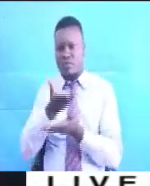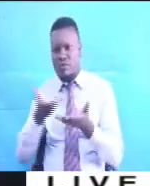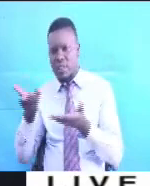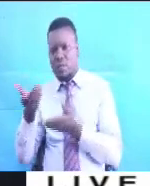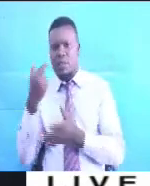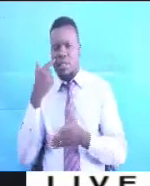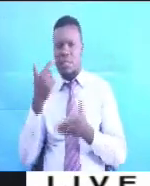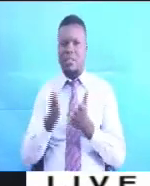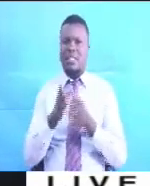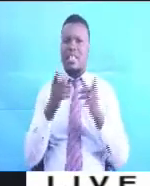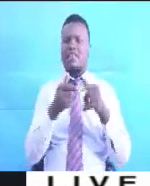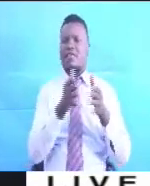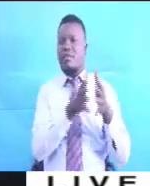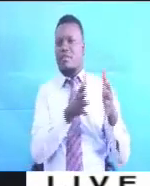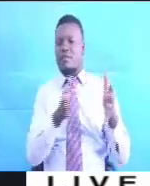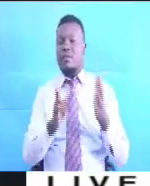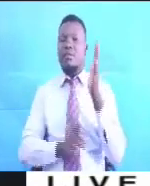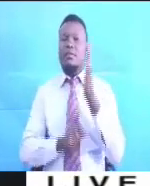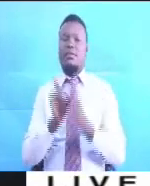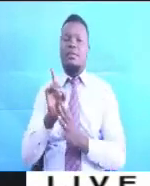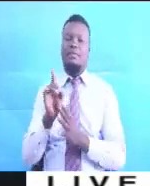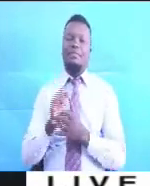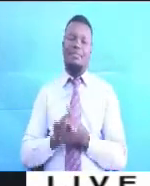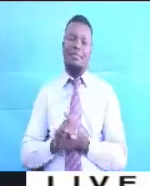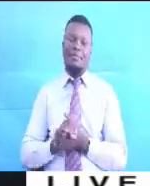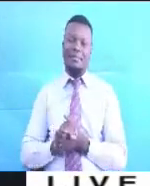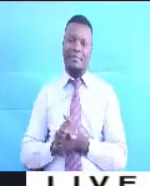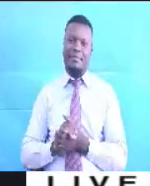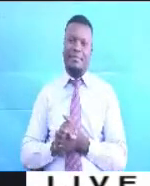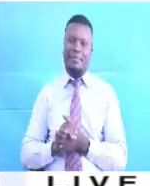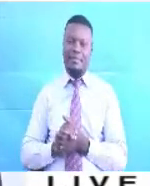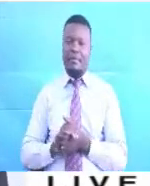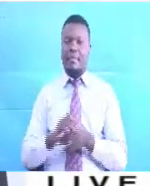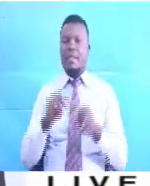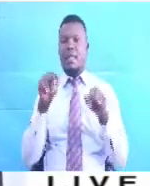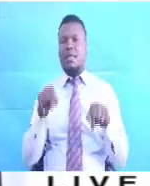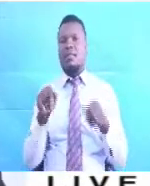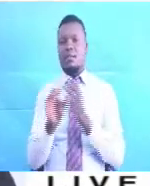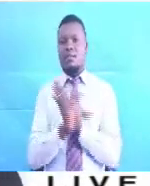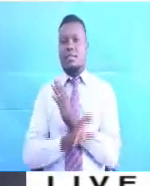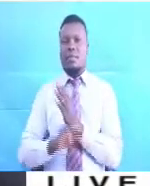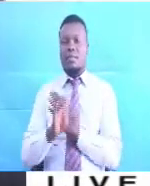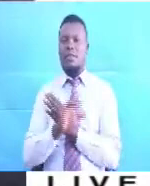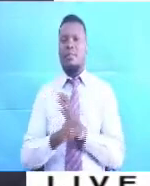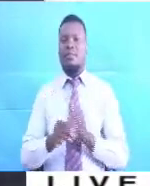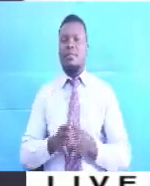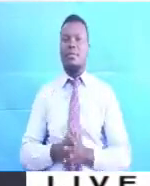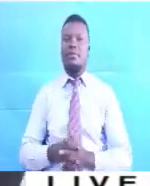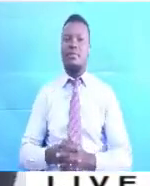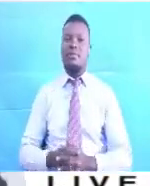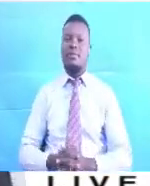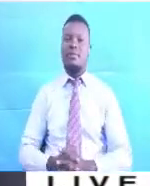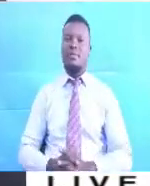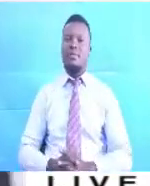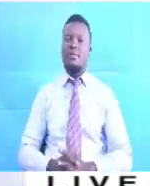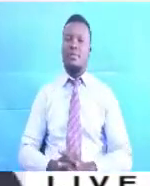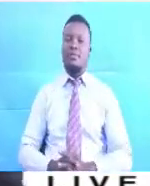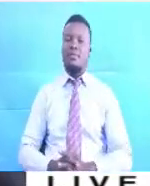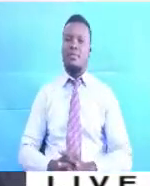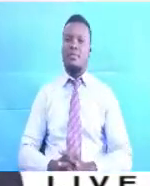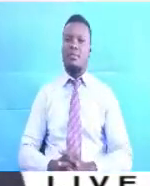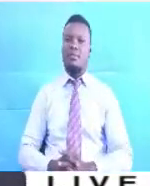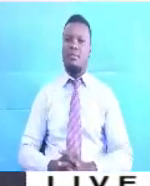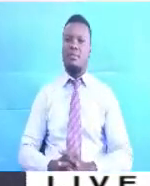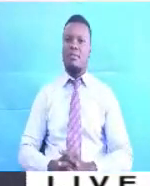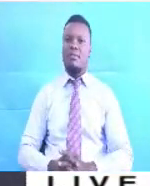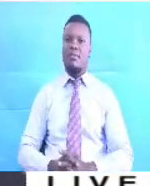inflationary developments within the country. Things, but also there are other four things that we